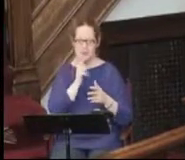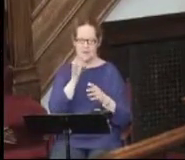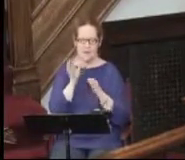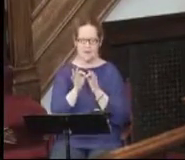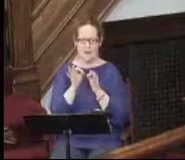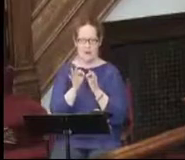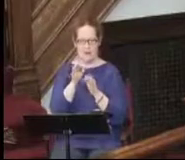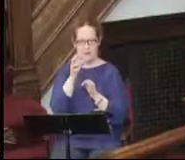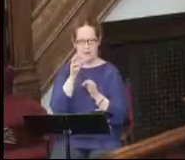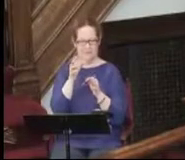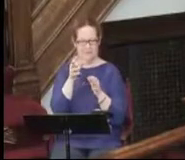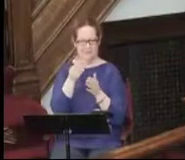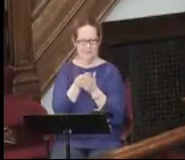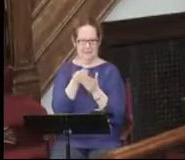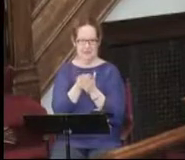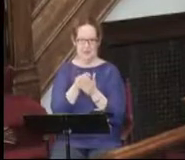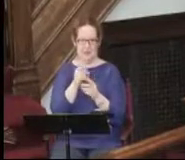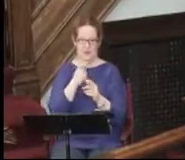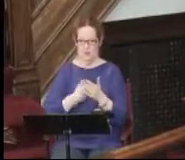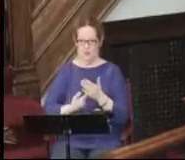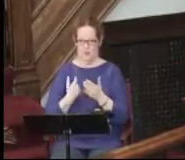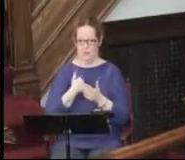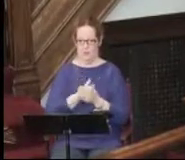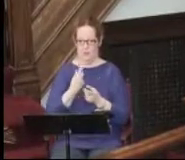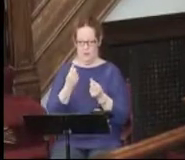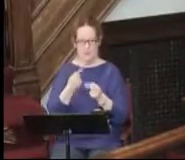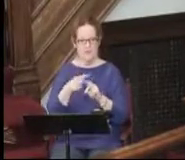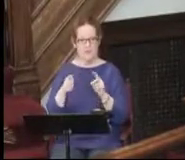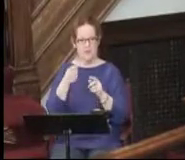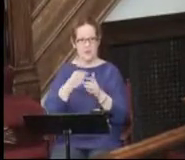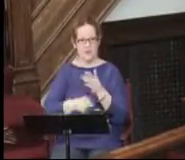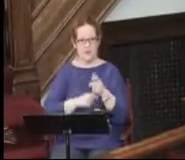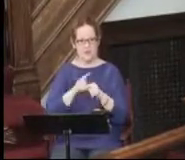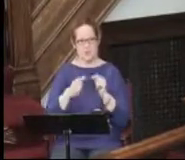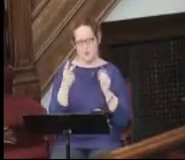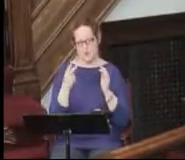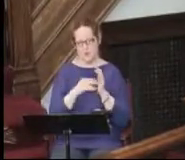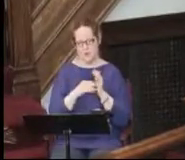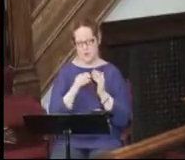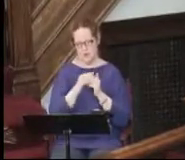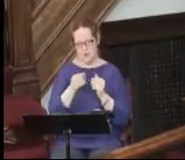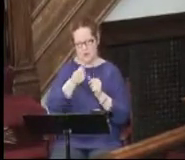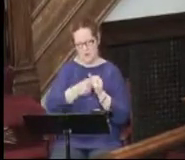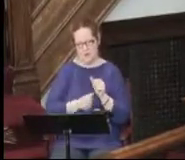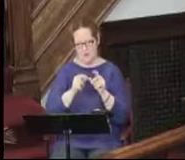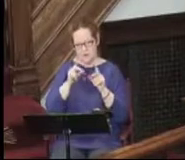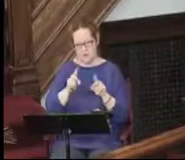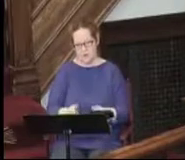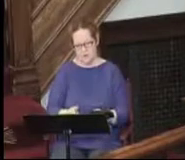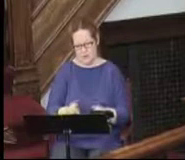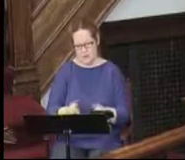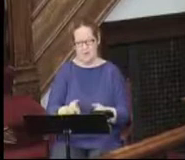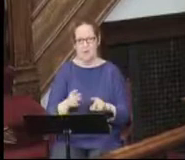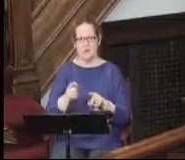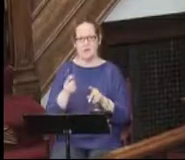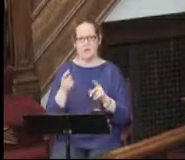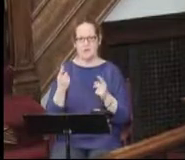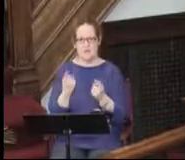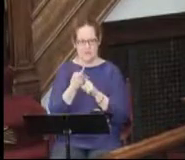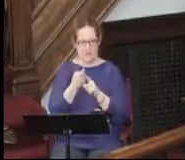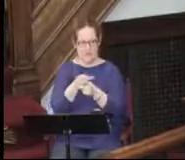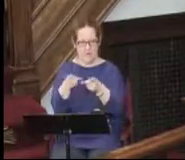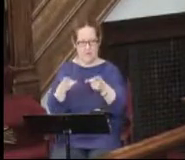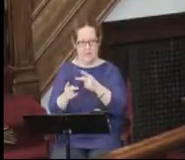value to what we do, but we found that it costs about $2,000 per person to take someone from a